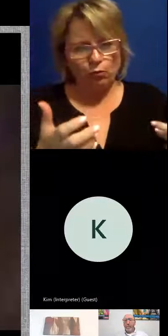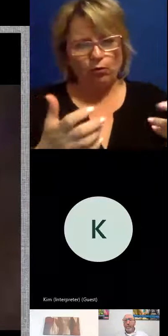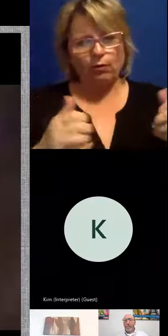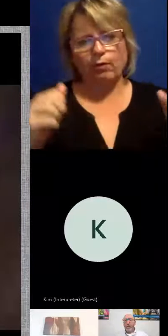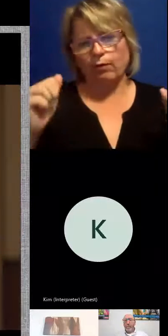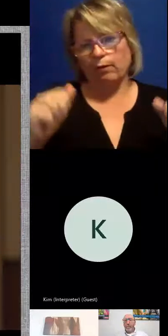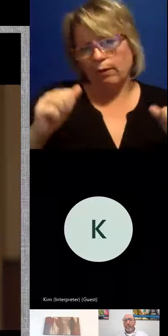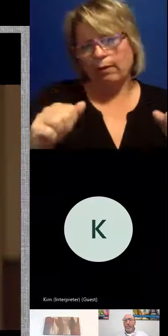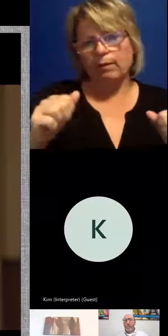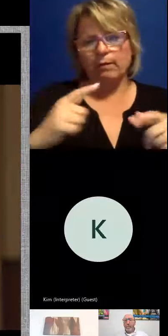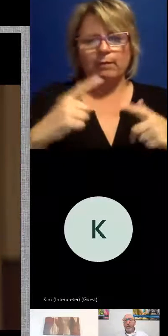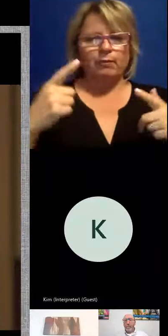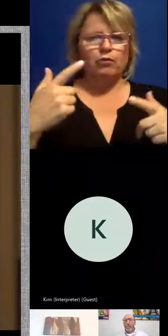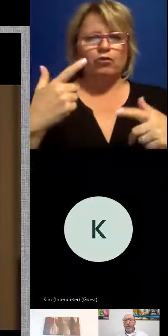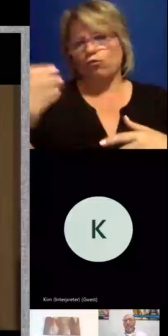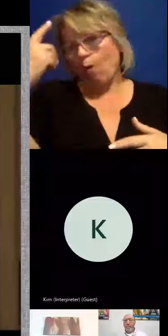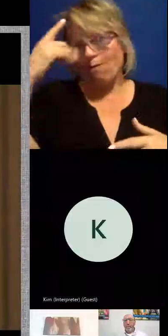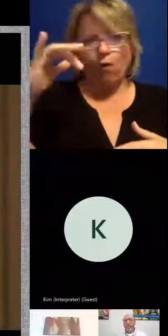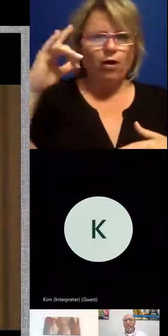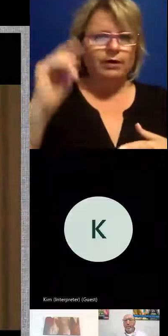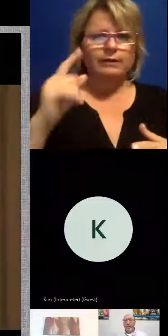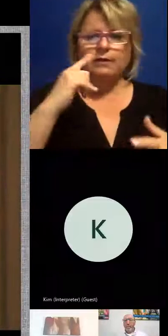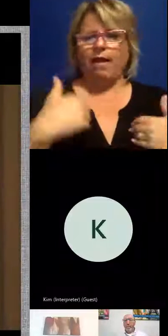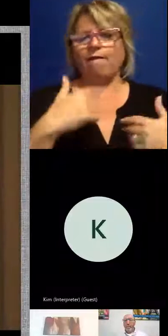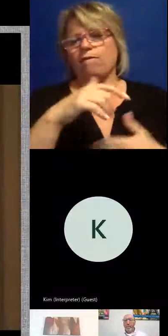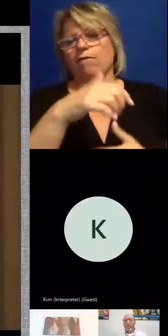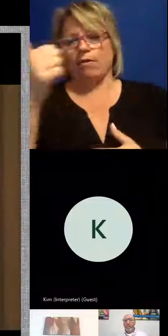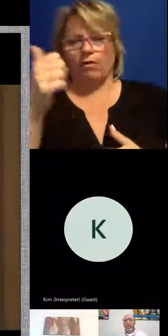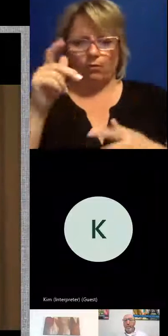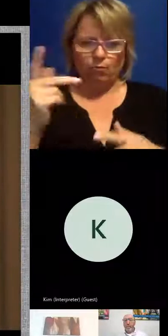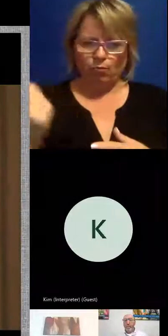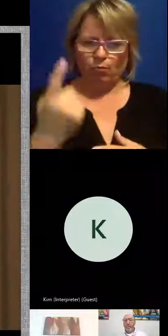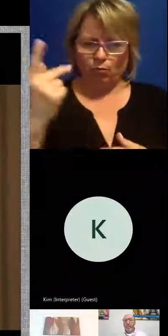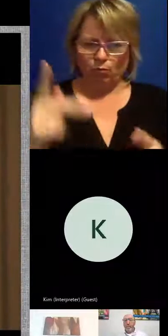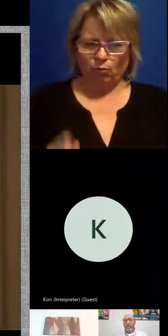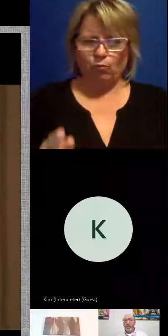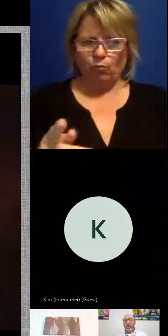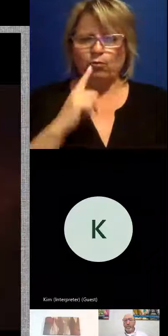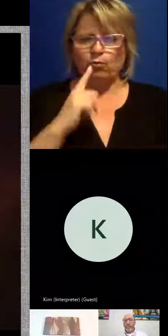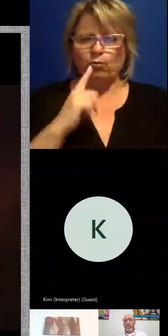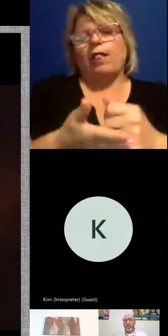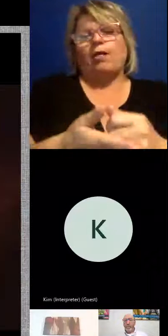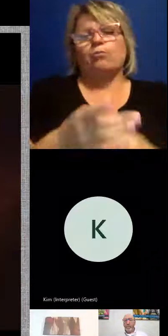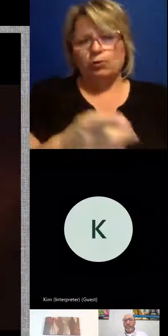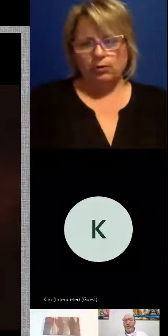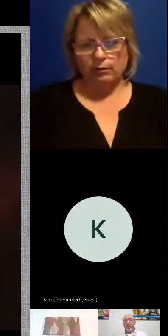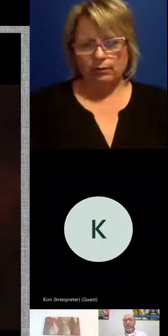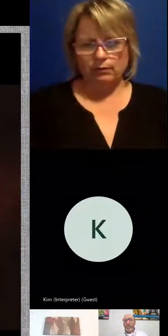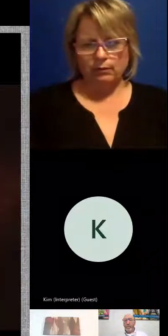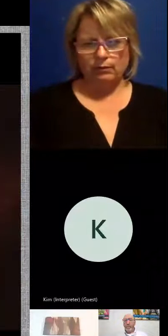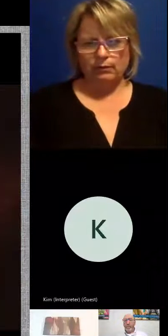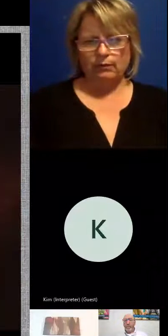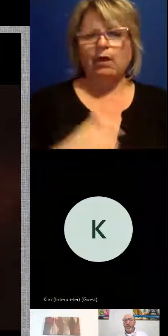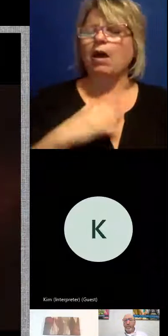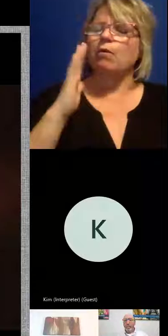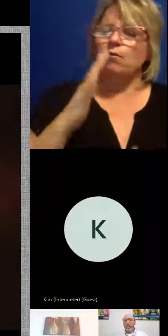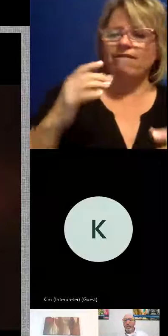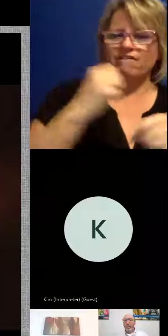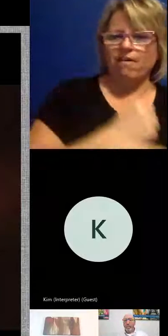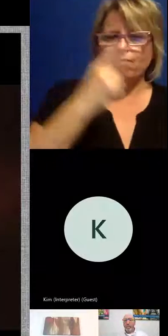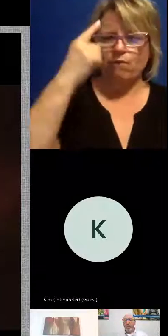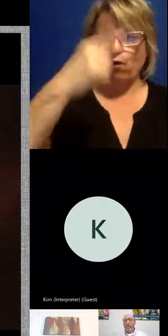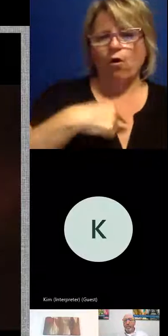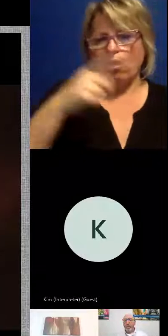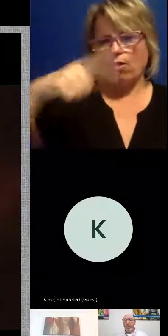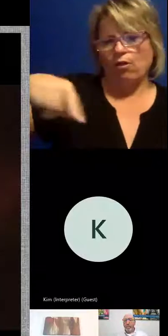go for it, and having somebody else that believes in it, that's able to help you. I'm gonna fight for those that are